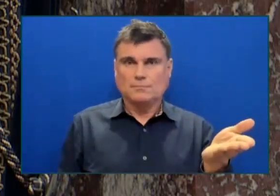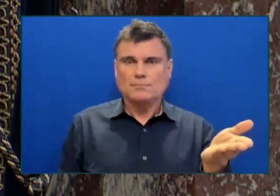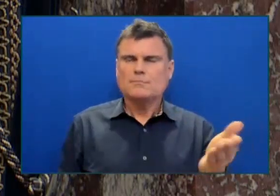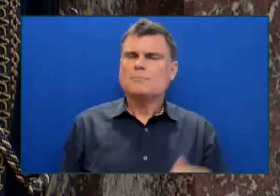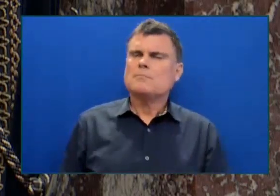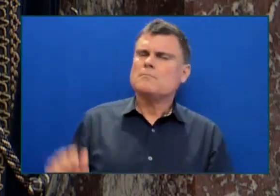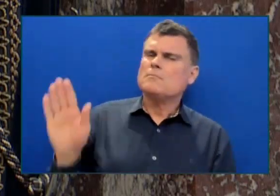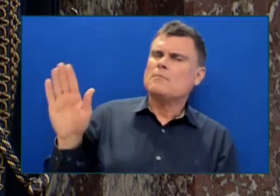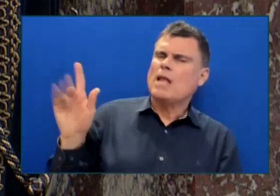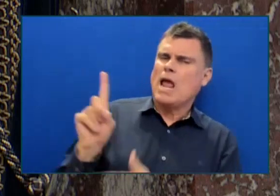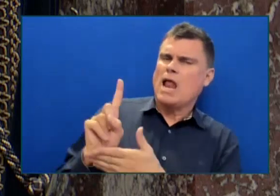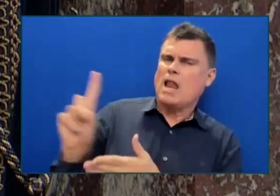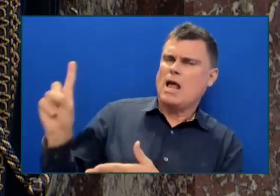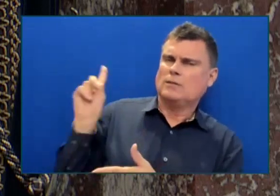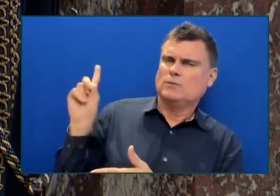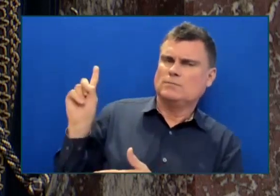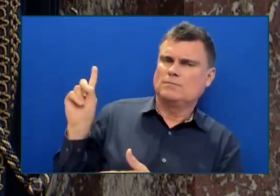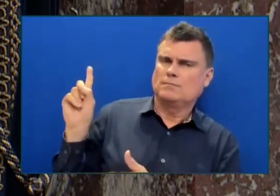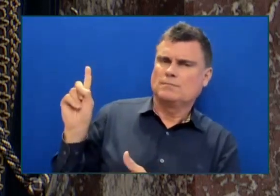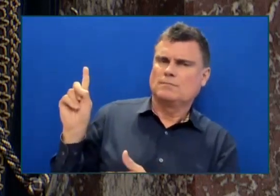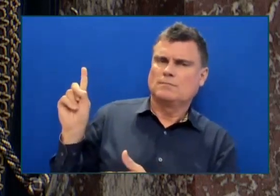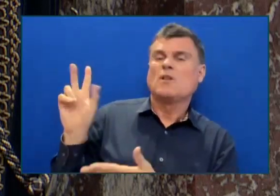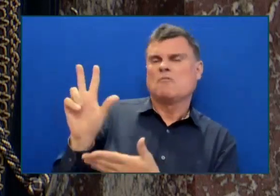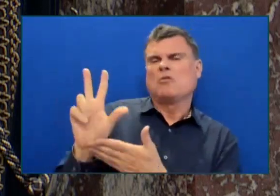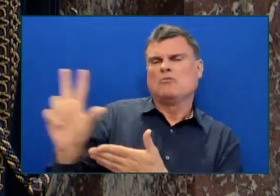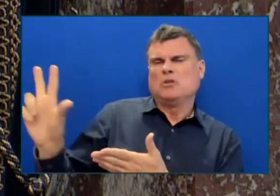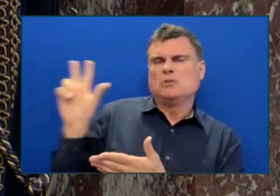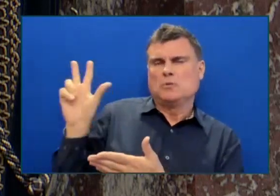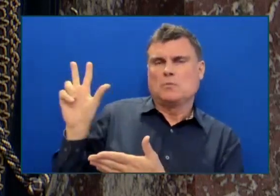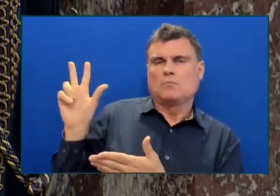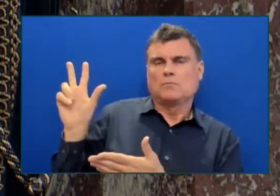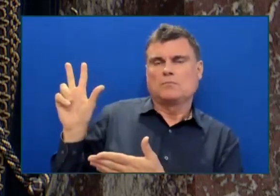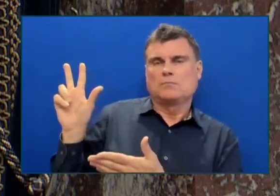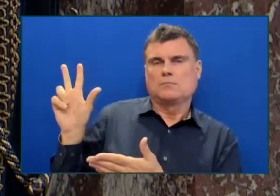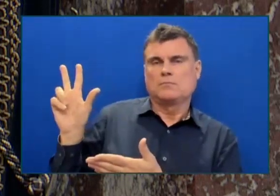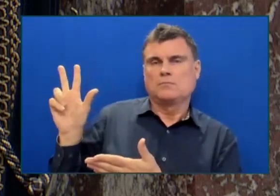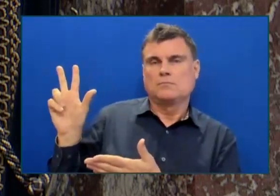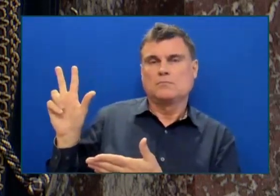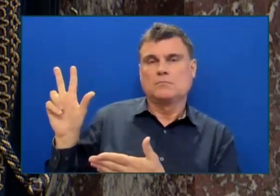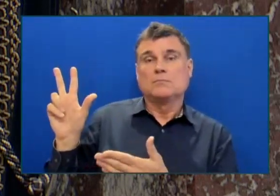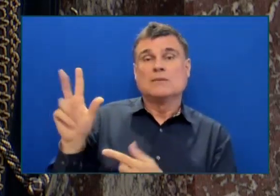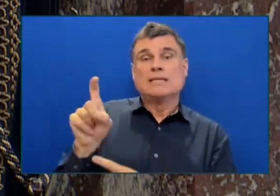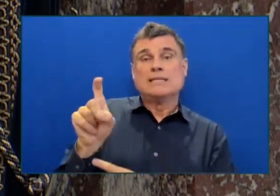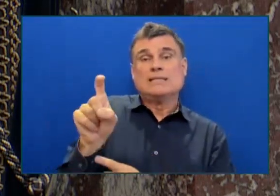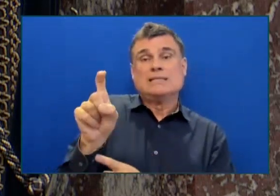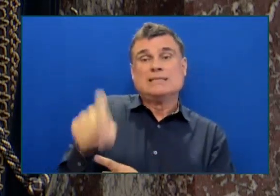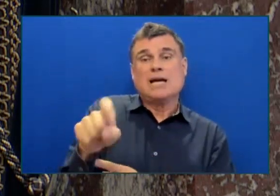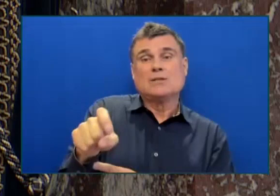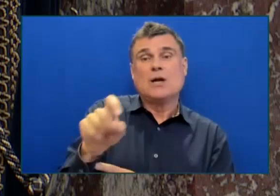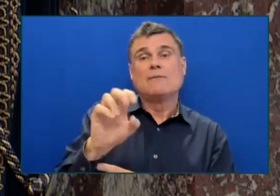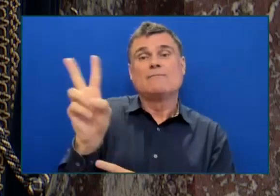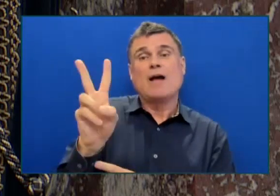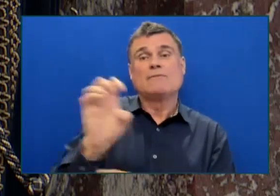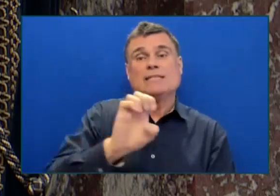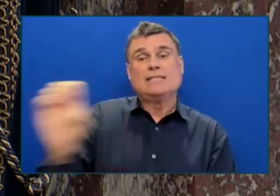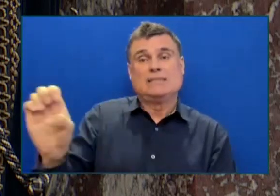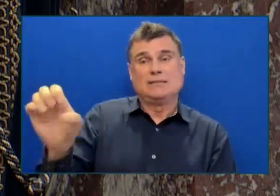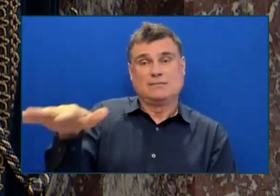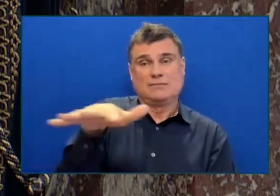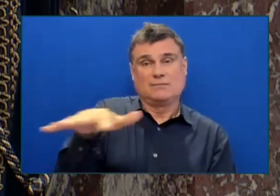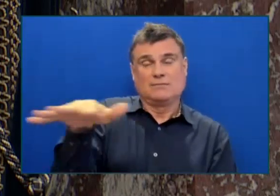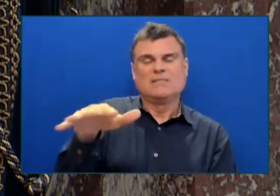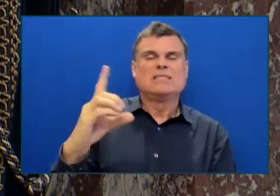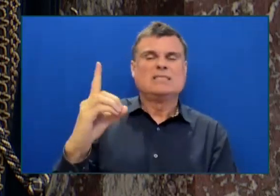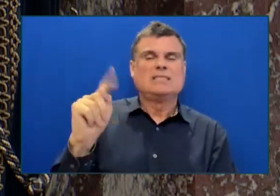Downtown Eastside. Traffic cameras were turned off. The media were barred from entering the area. Police Chief cited privacy and